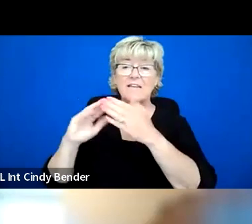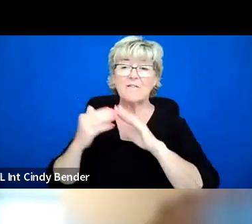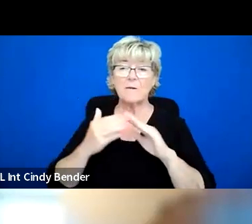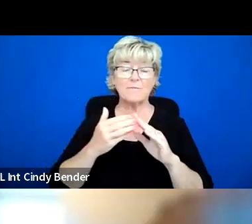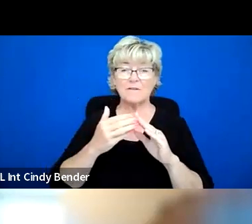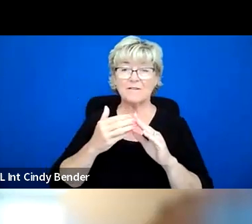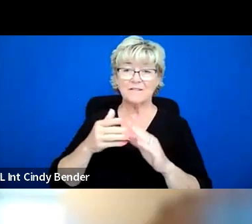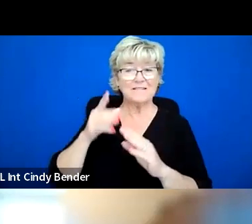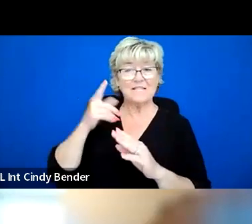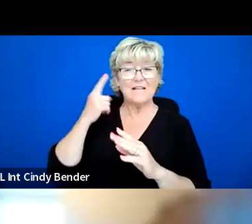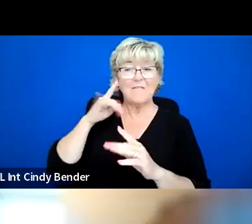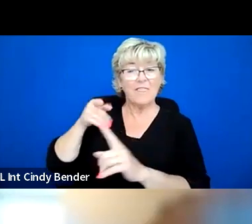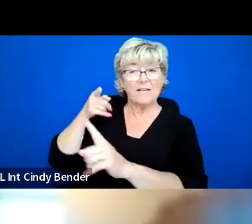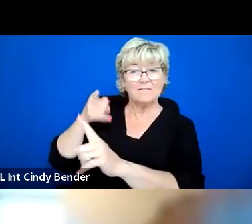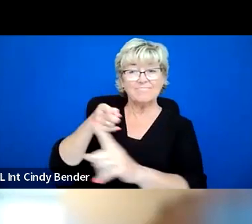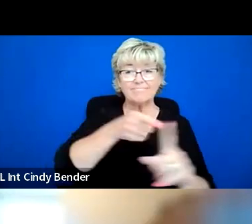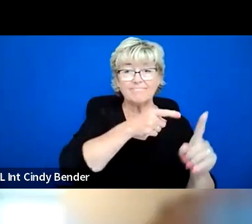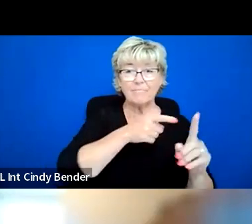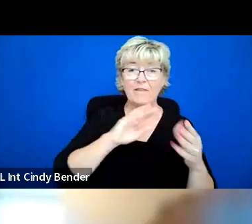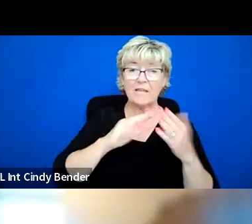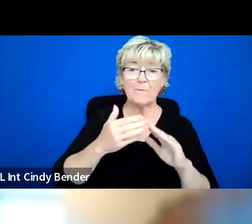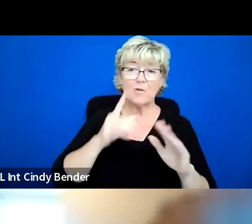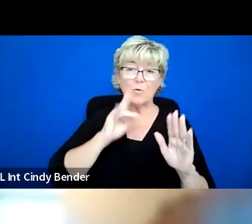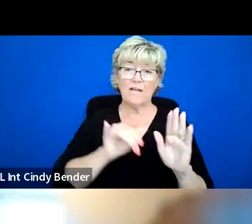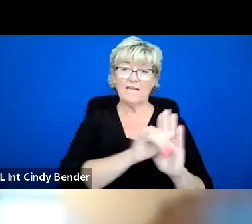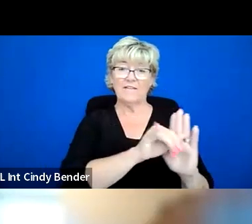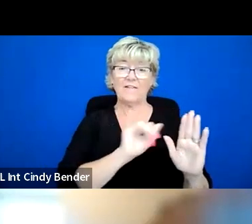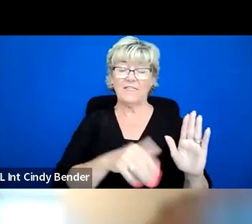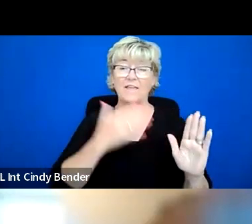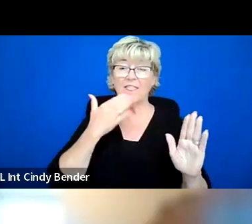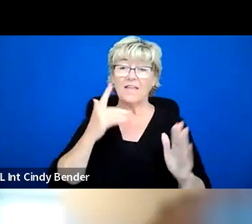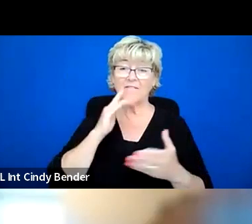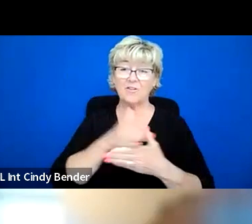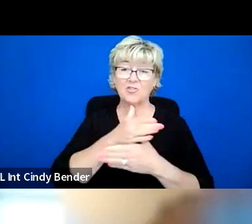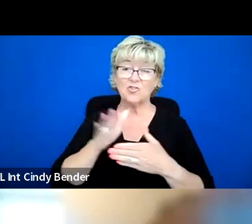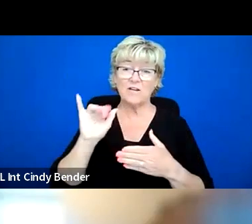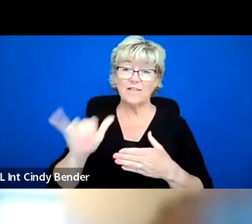those communities, and we are in identifying that. So thank you for sharing that